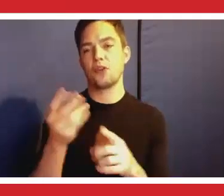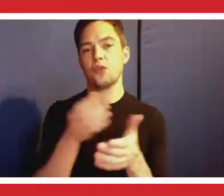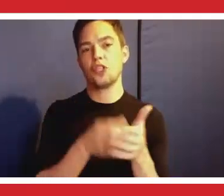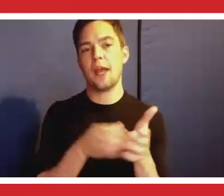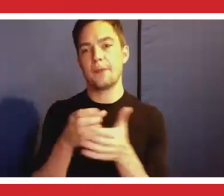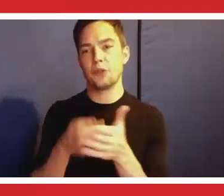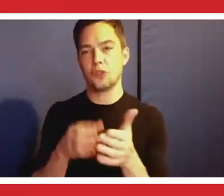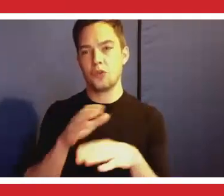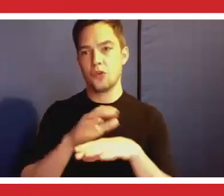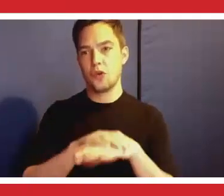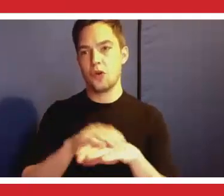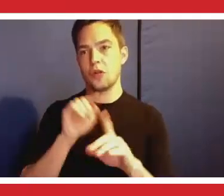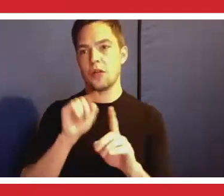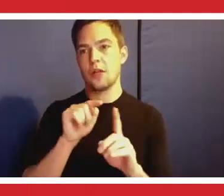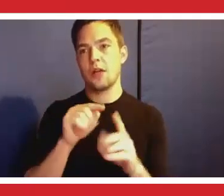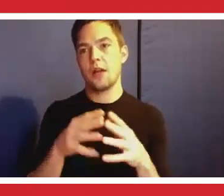on